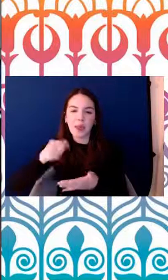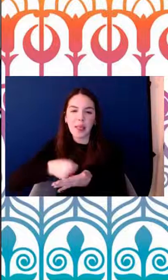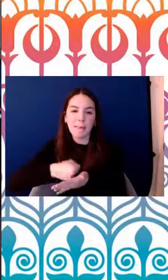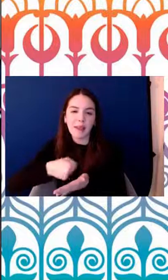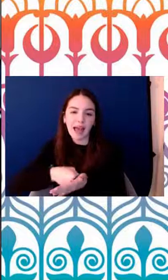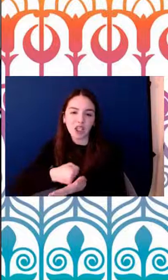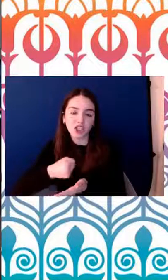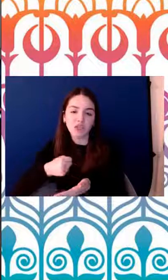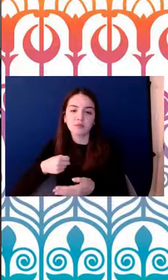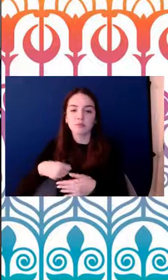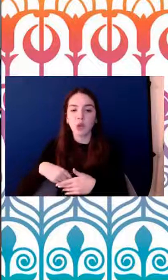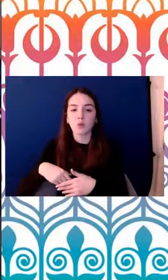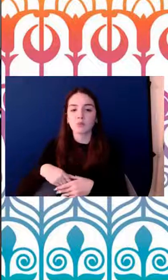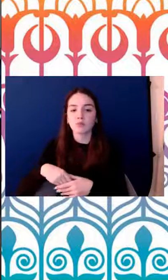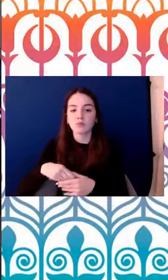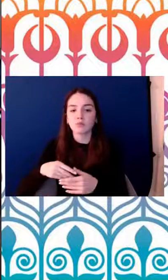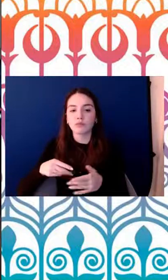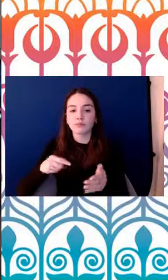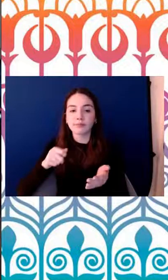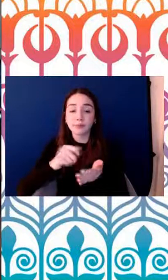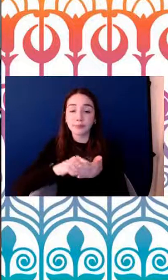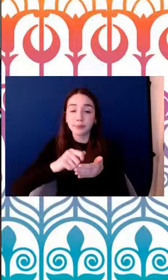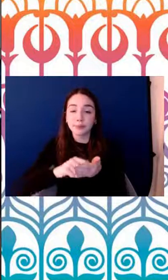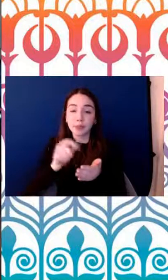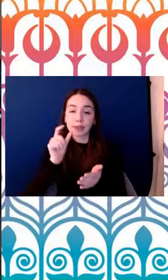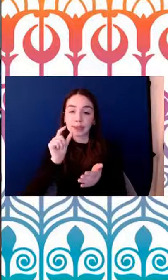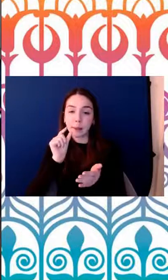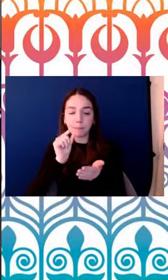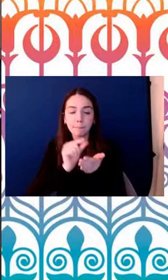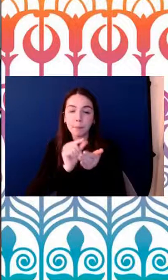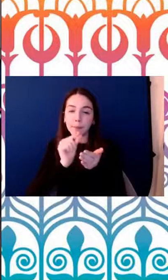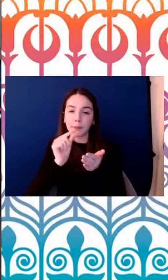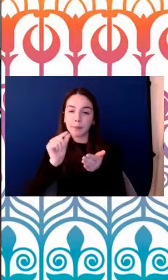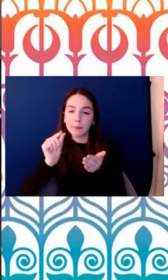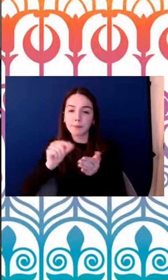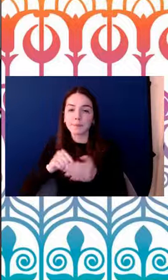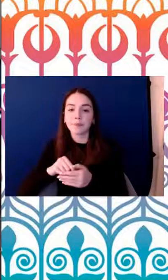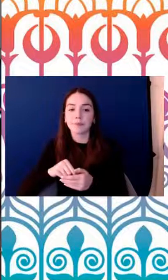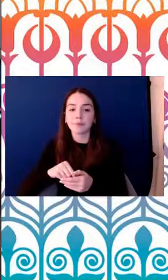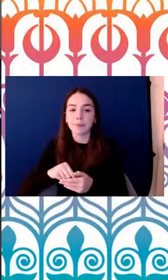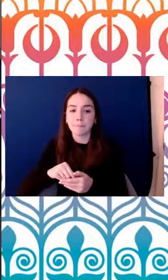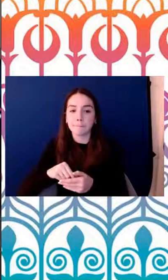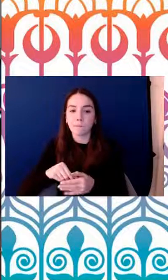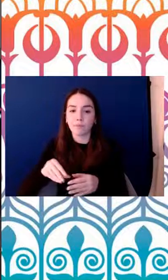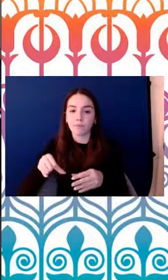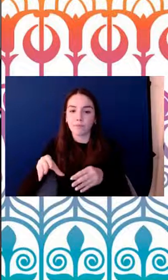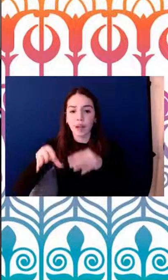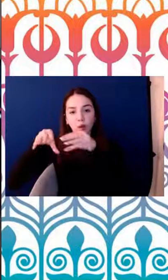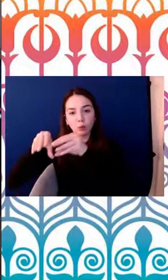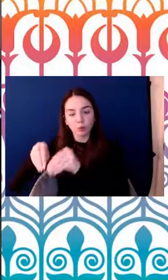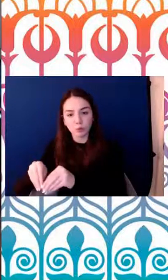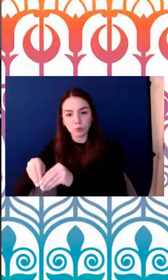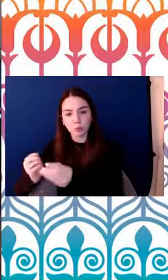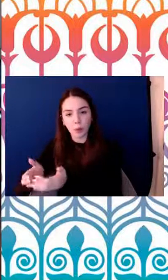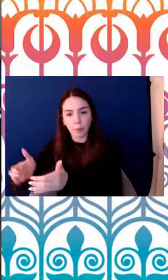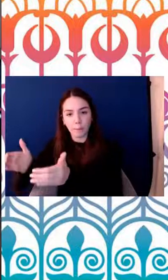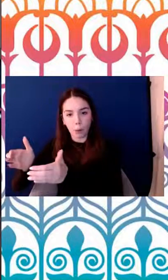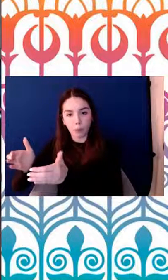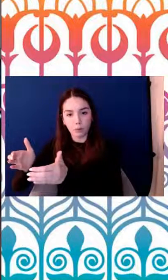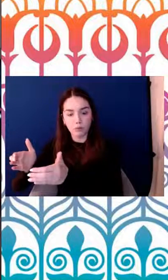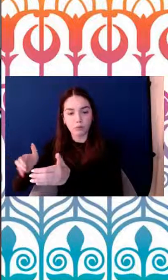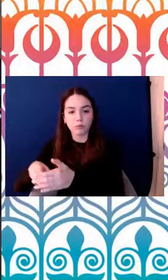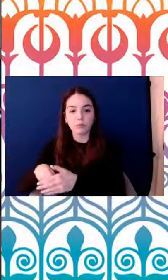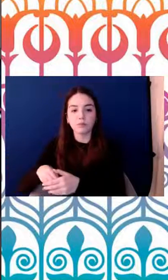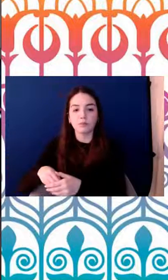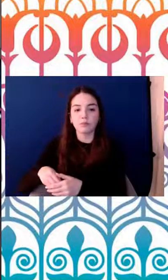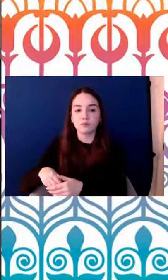all in these small little pieces, and then you can put it into your bowl here. So it's just squeezing